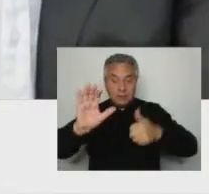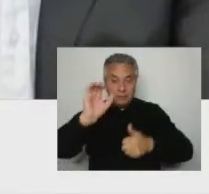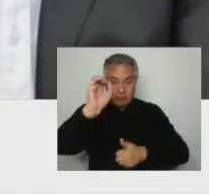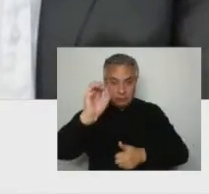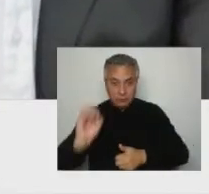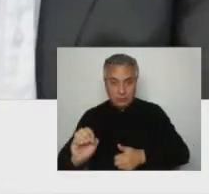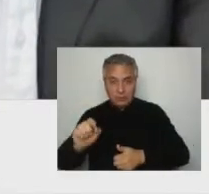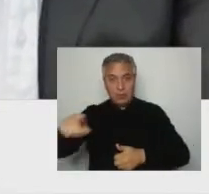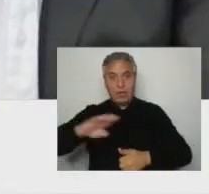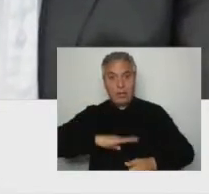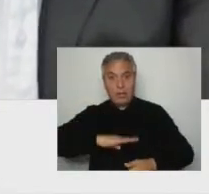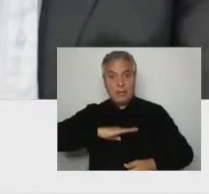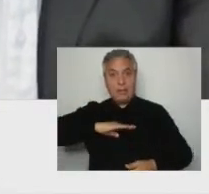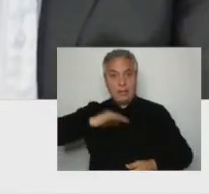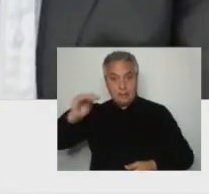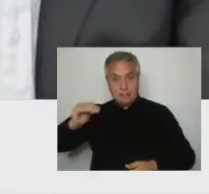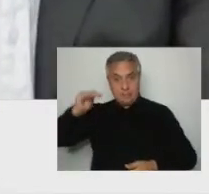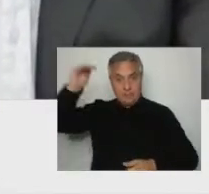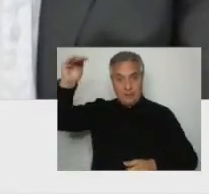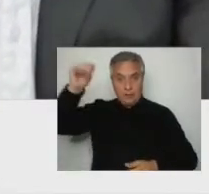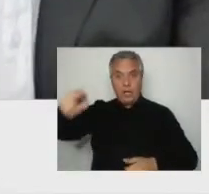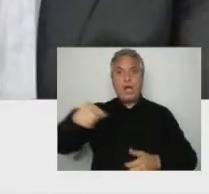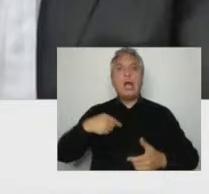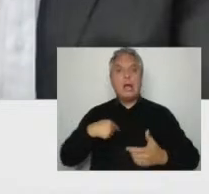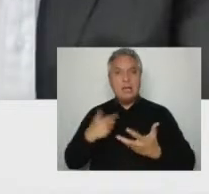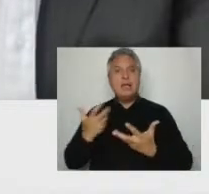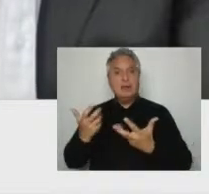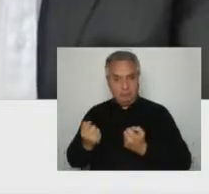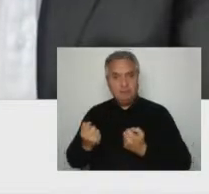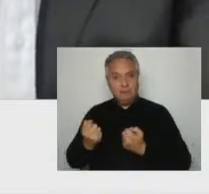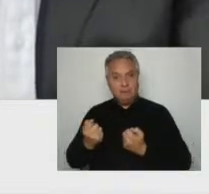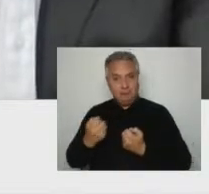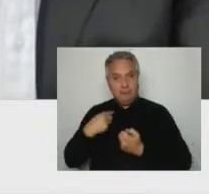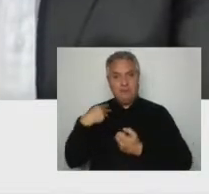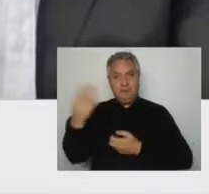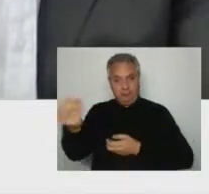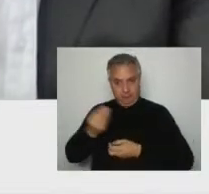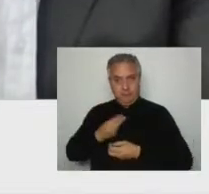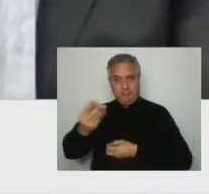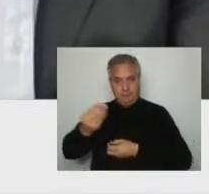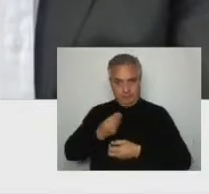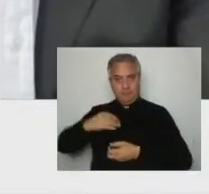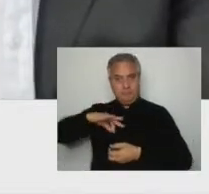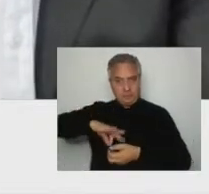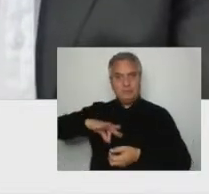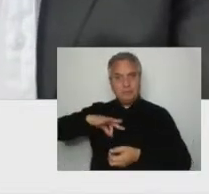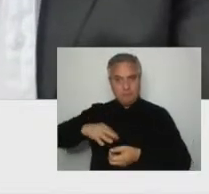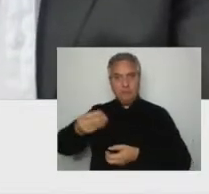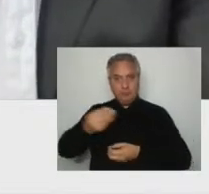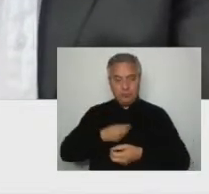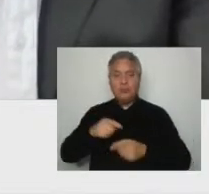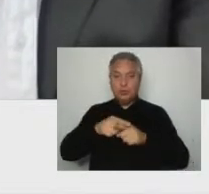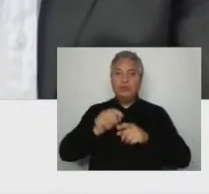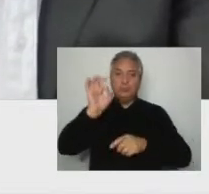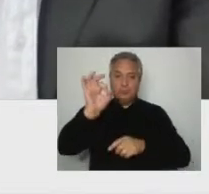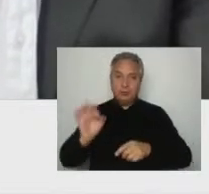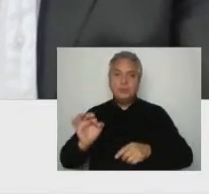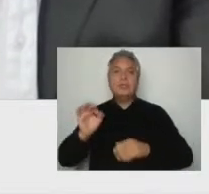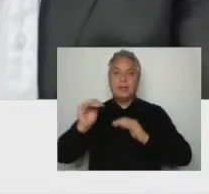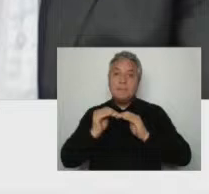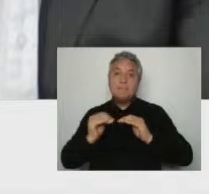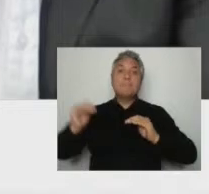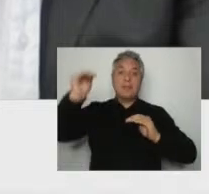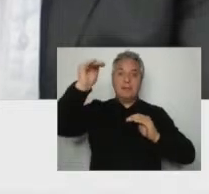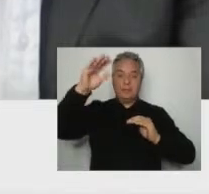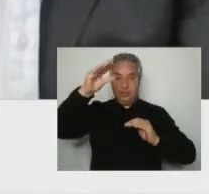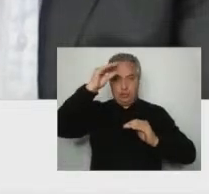of the elderly have pensions. And again, we see a great deal of inequality